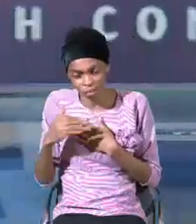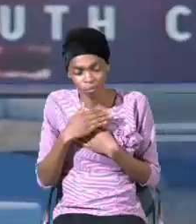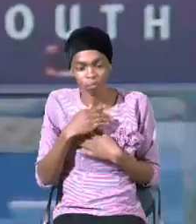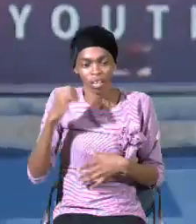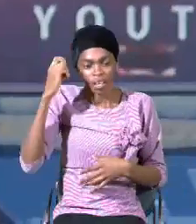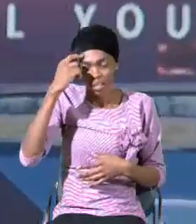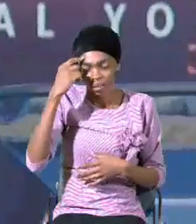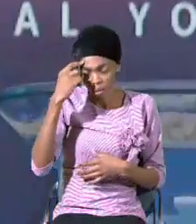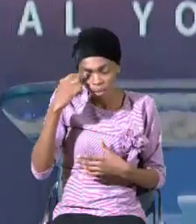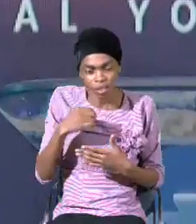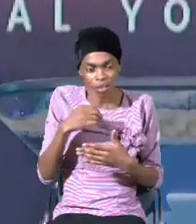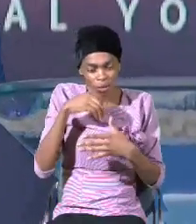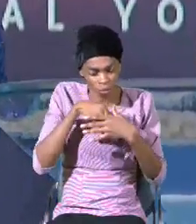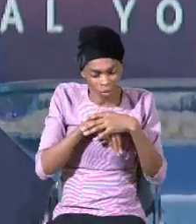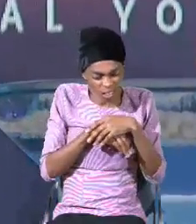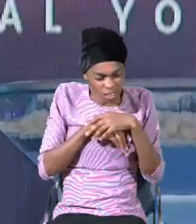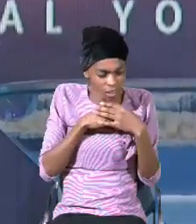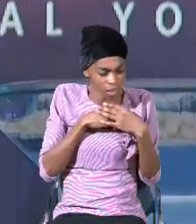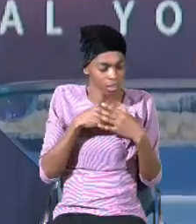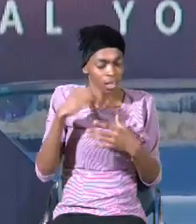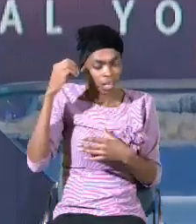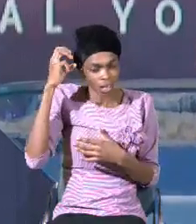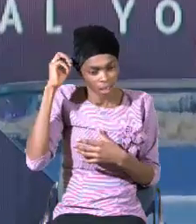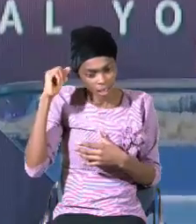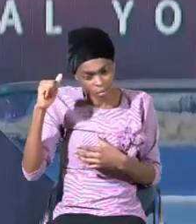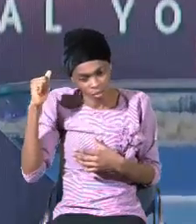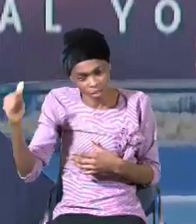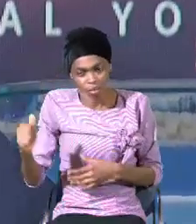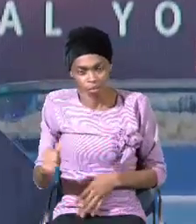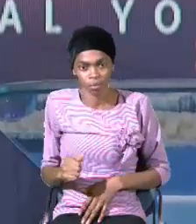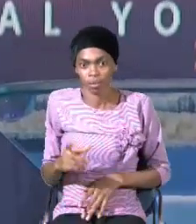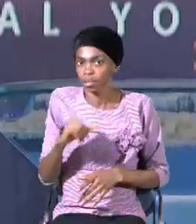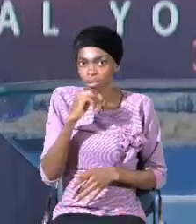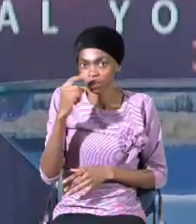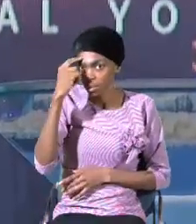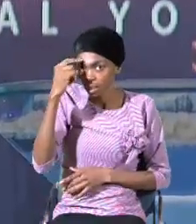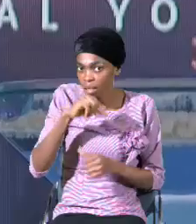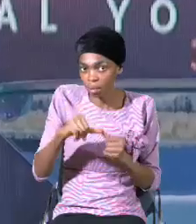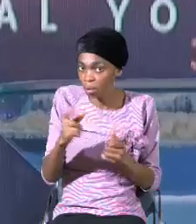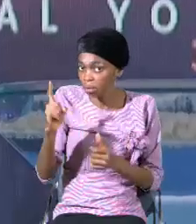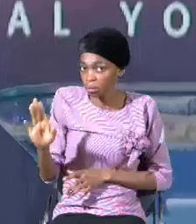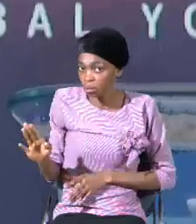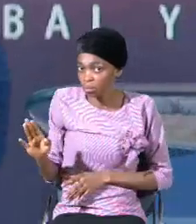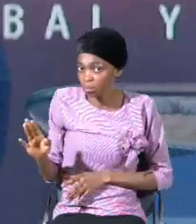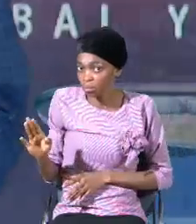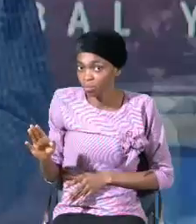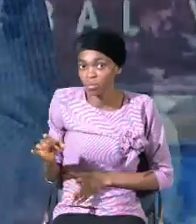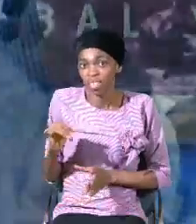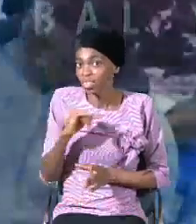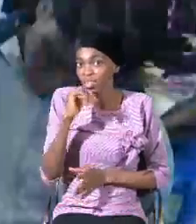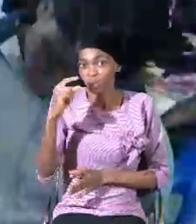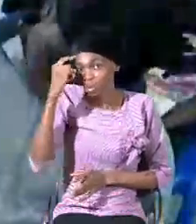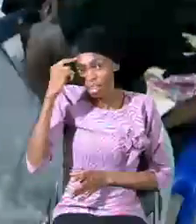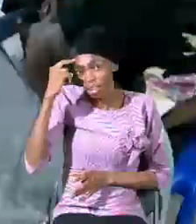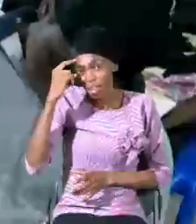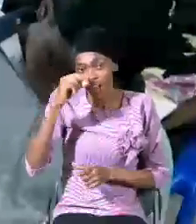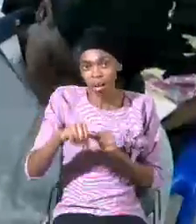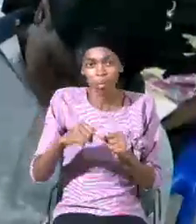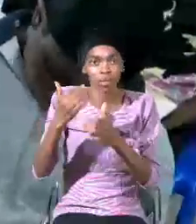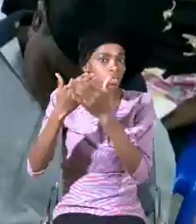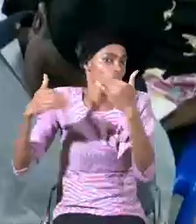thought within himself. Now, he didn't think about God. He didn't think about